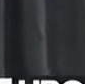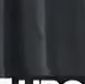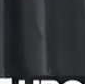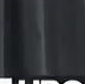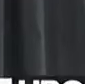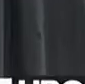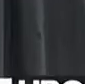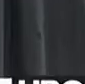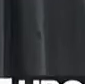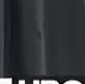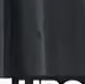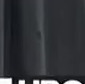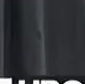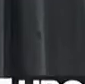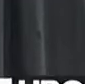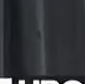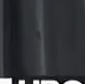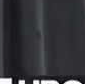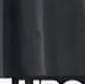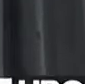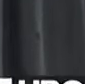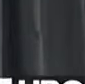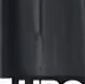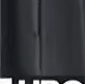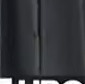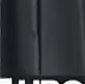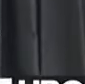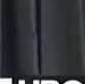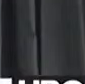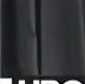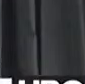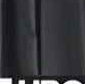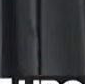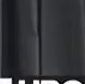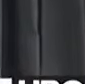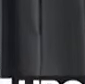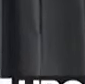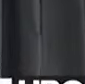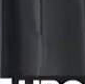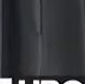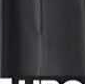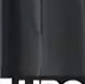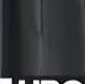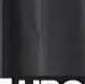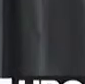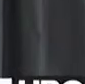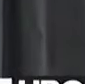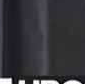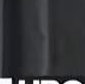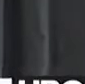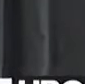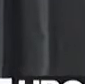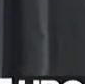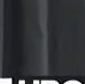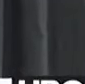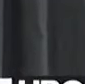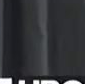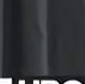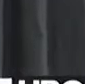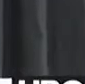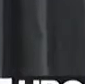and night. They are working like medical staff during lockdown, and yet there is